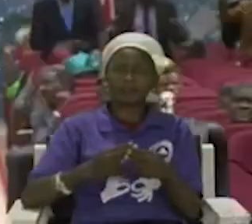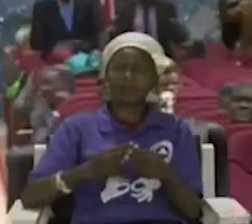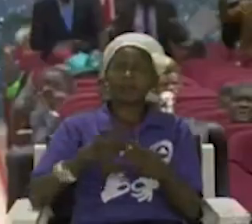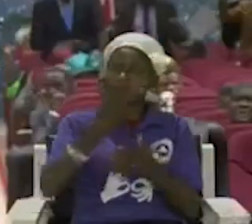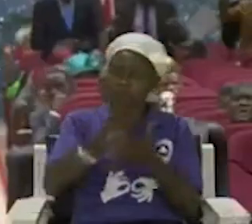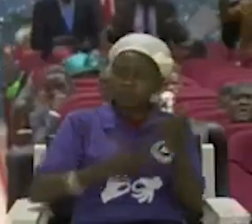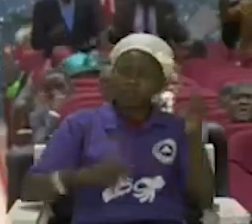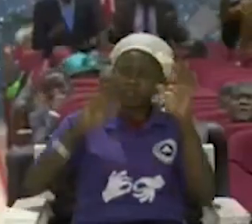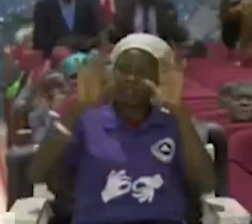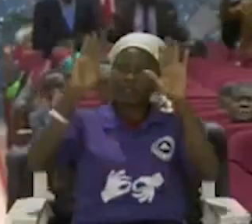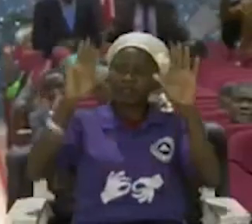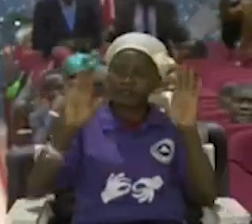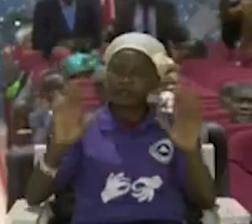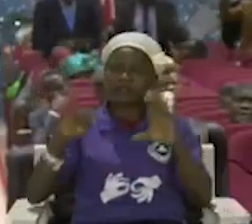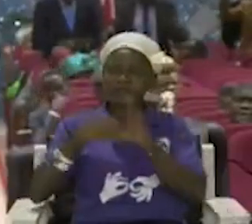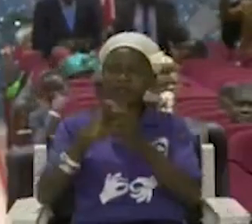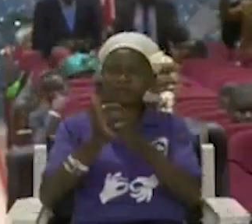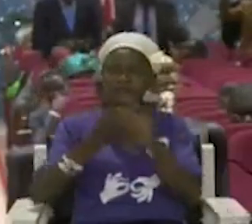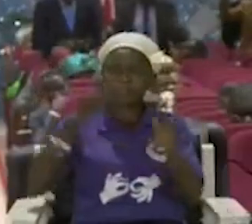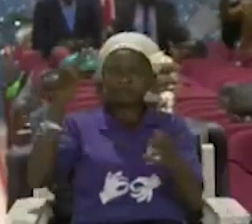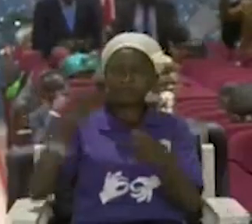double miracles,